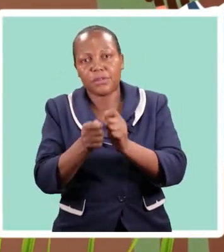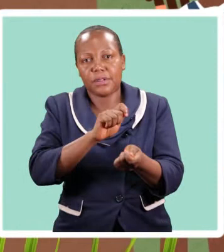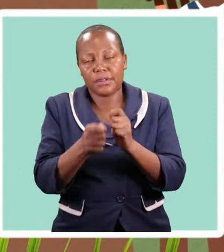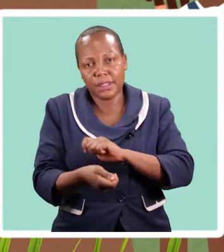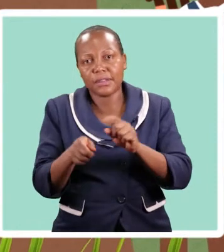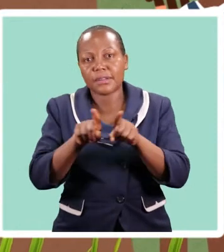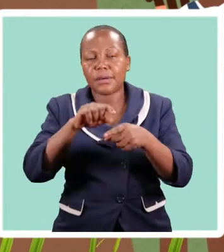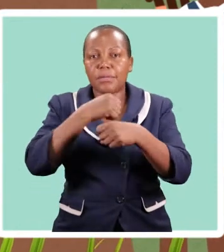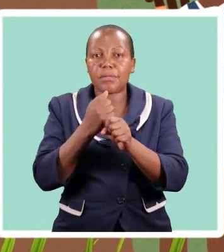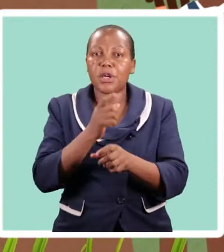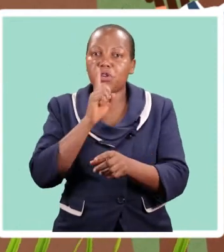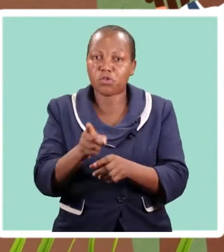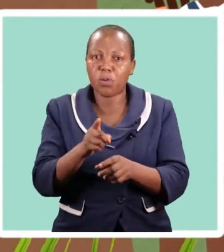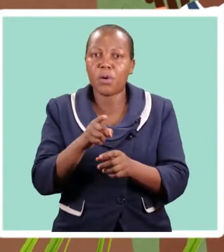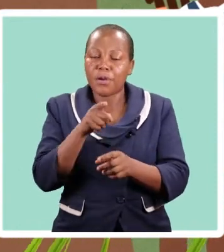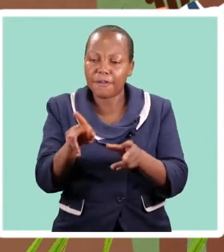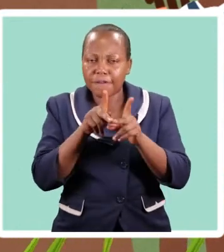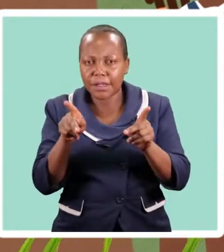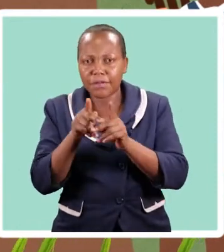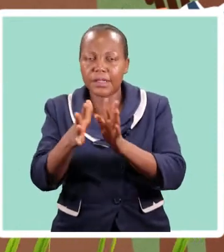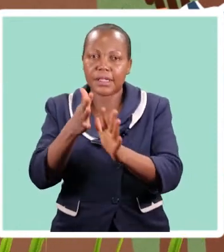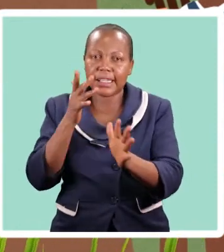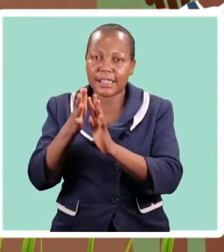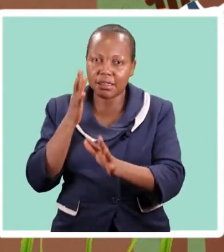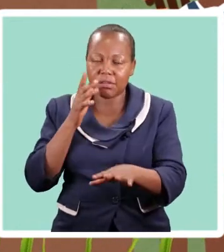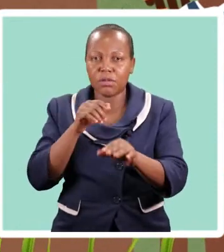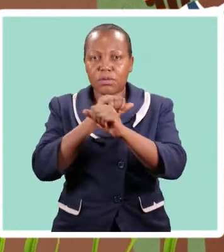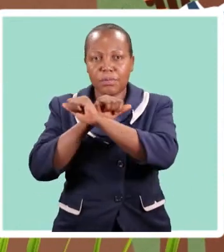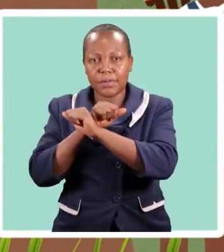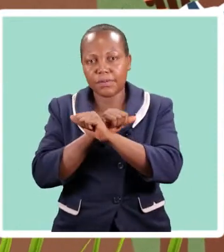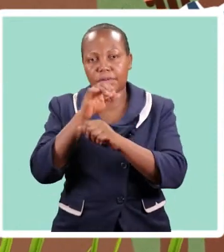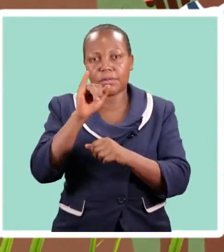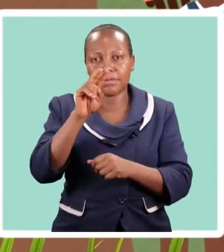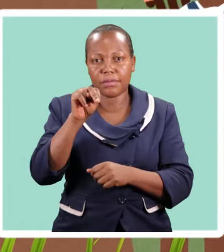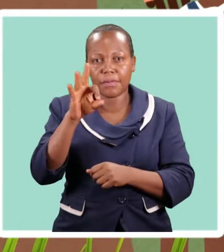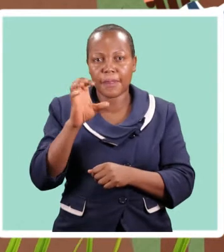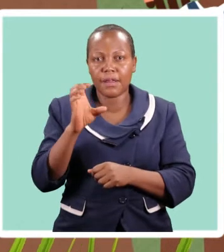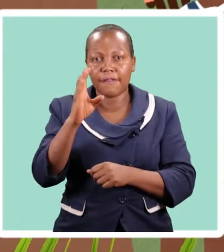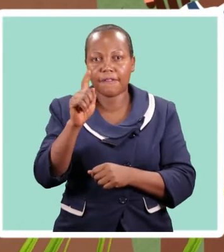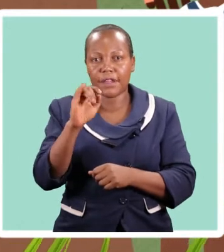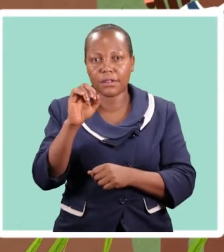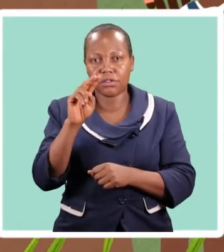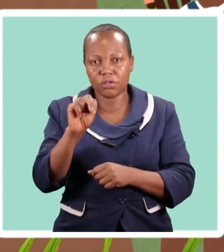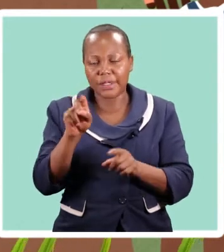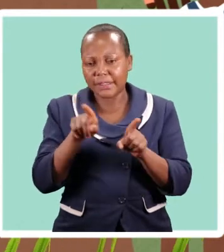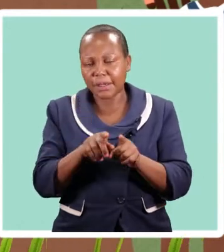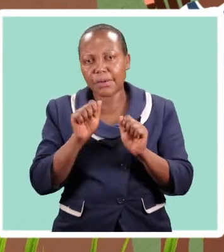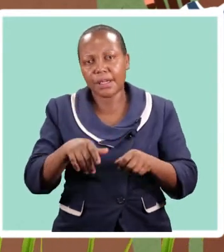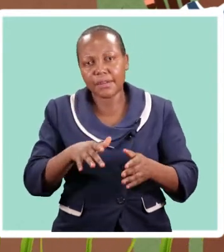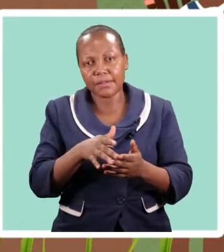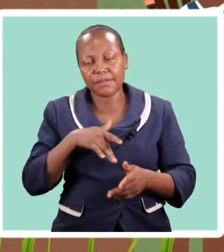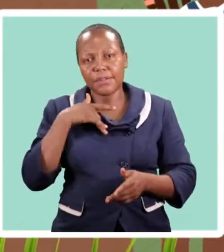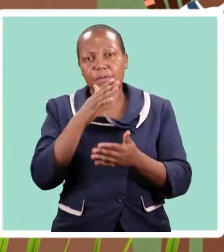needed. Make sure you keep yourself very clean during that time to prevent infection. You may experience some